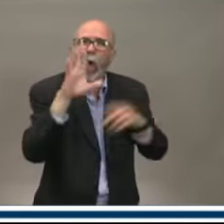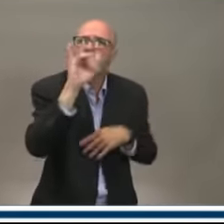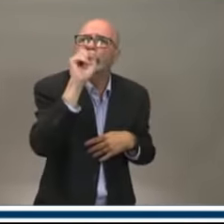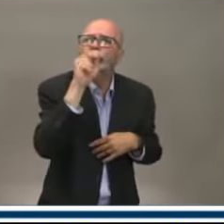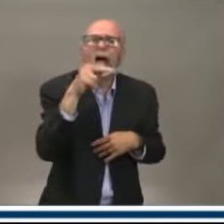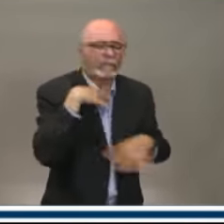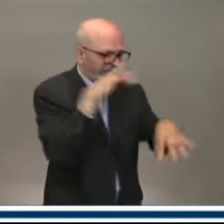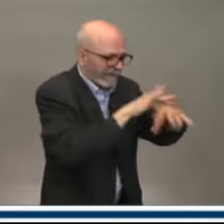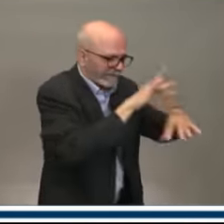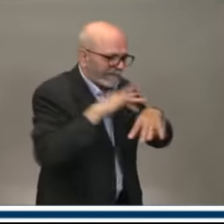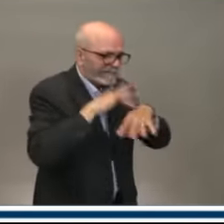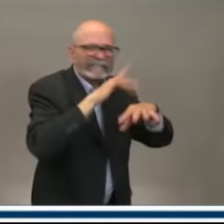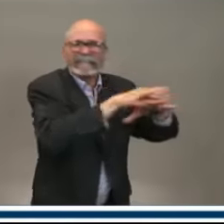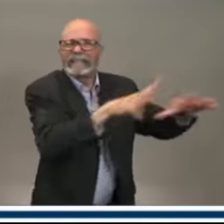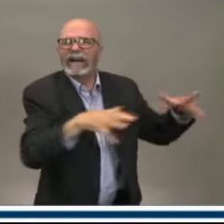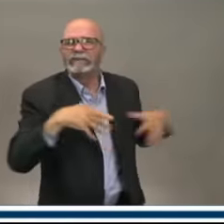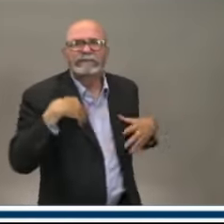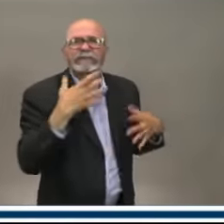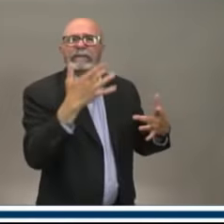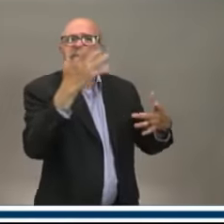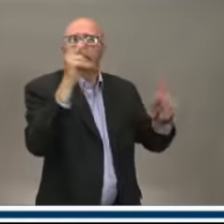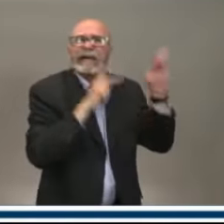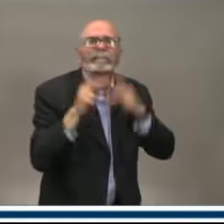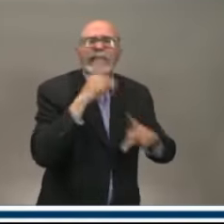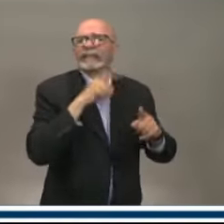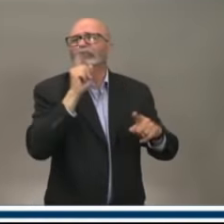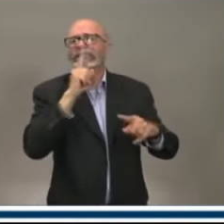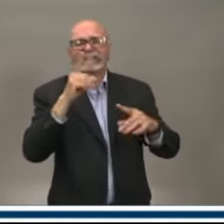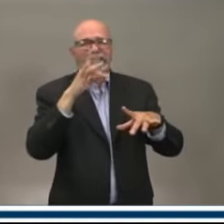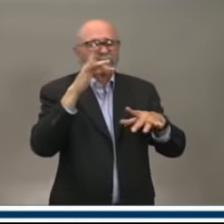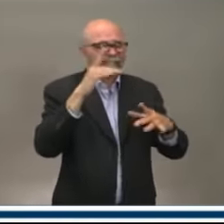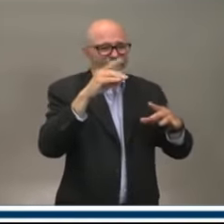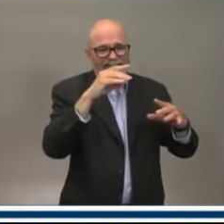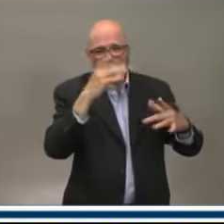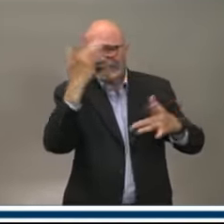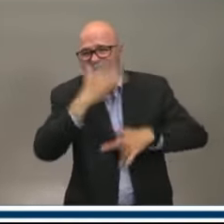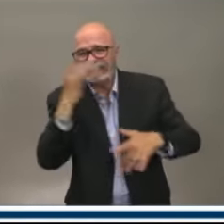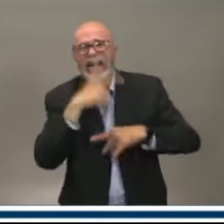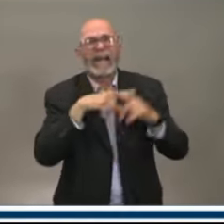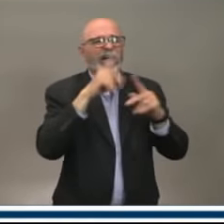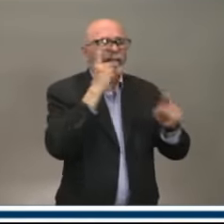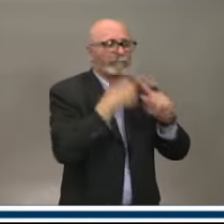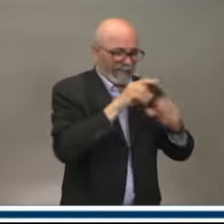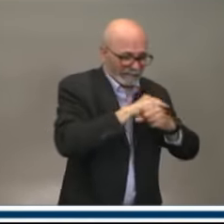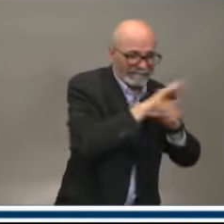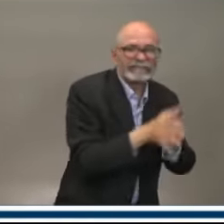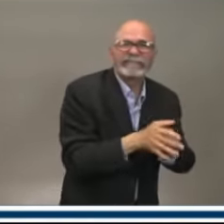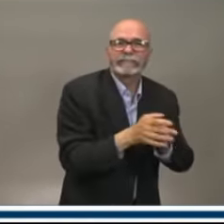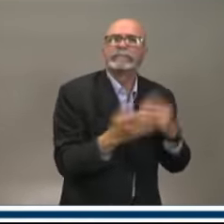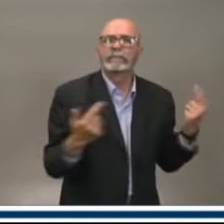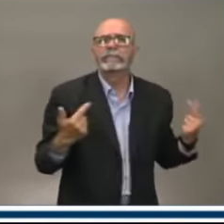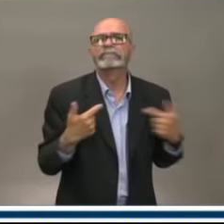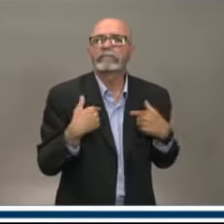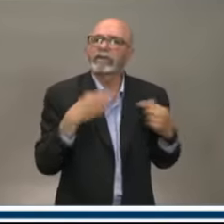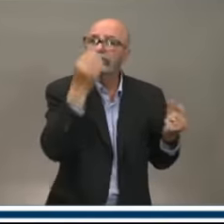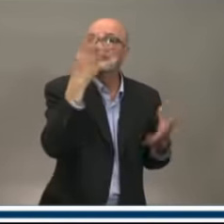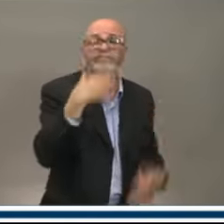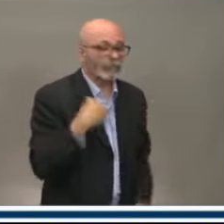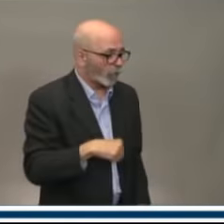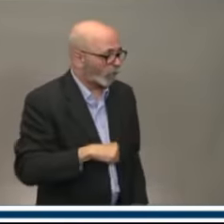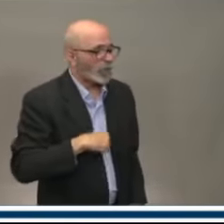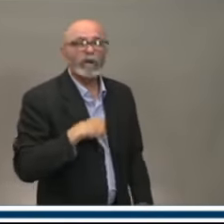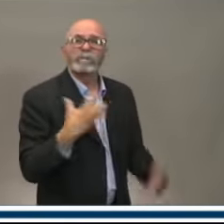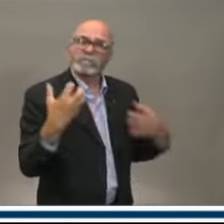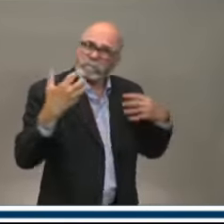houses to deal directly with this virus. I'm proud of the fact that we have people working to try to keep our